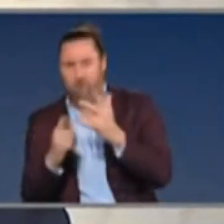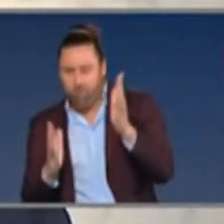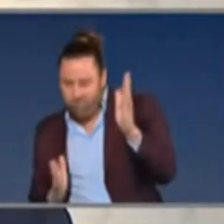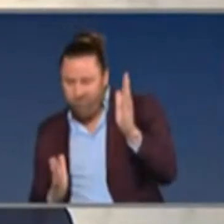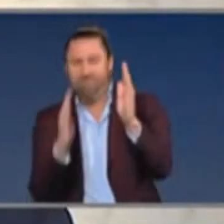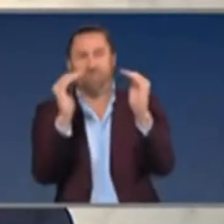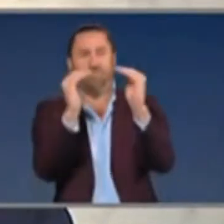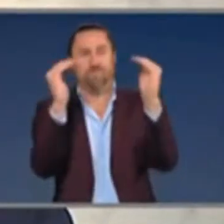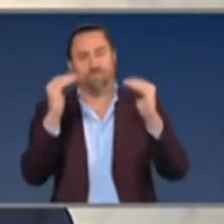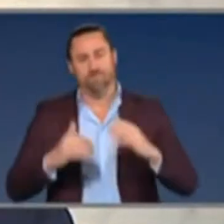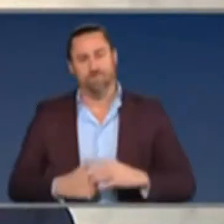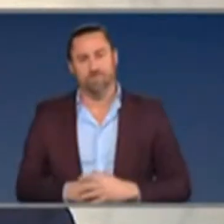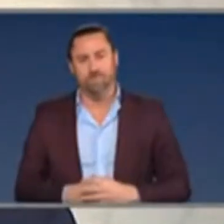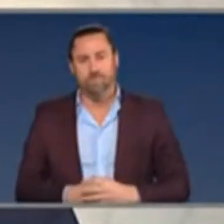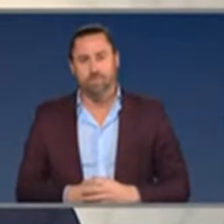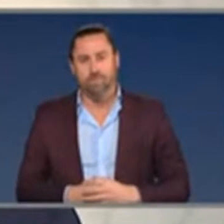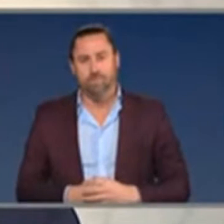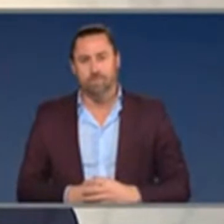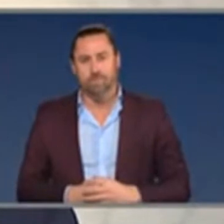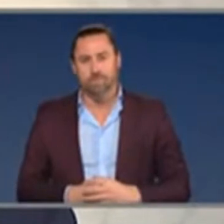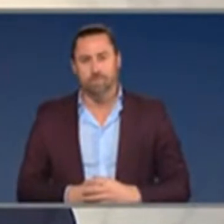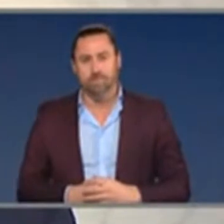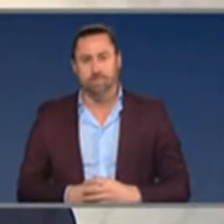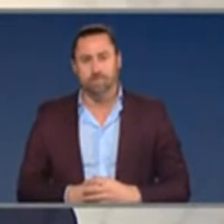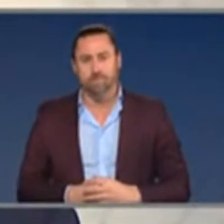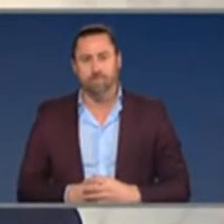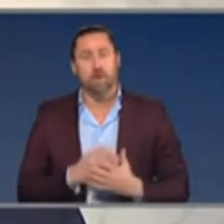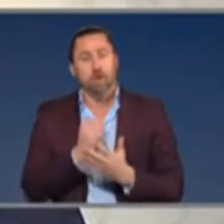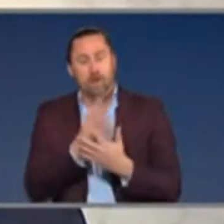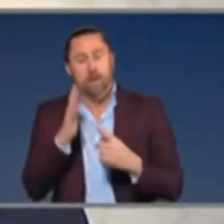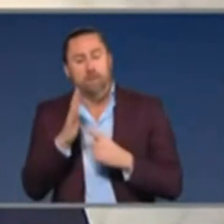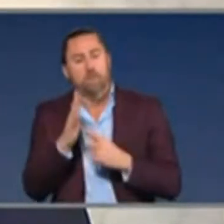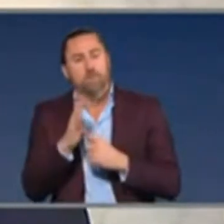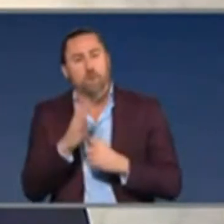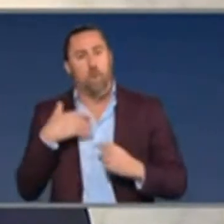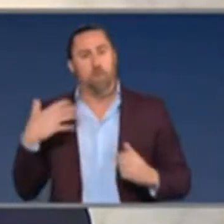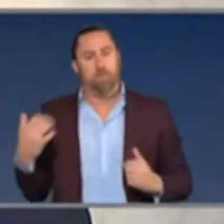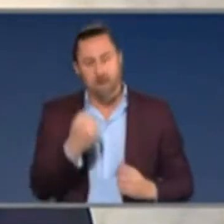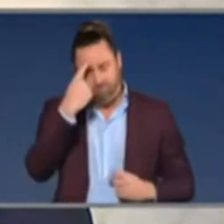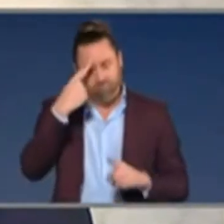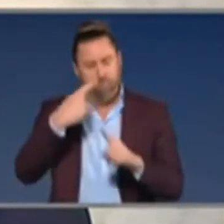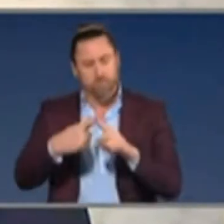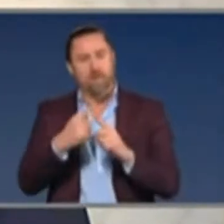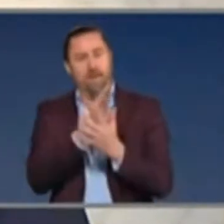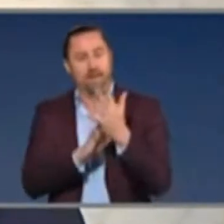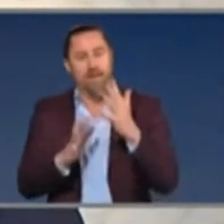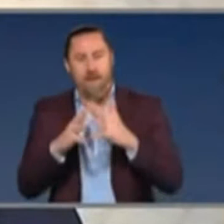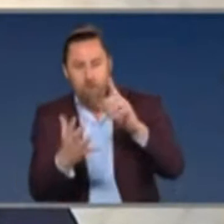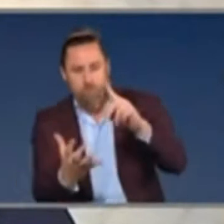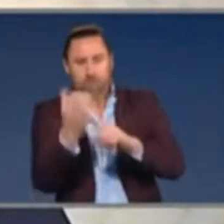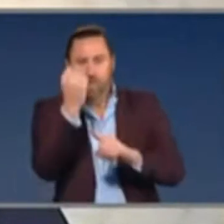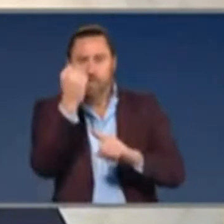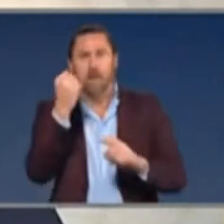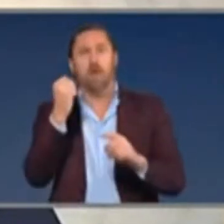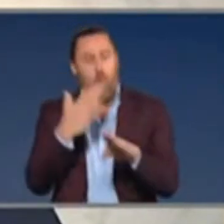more importantly is the way in which the spirit of intent for the outcome we've achieved today in this